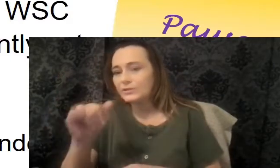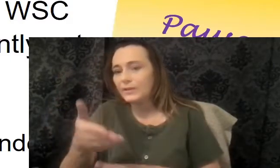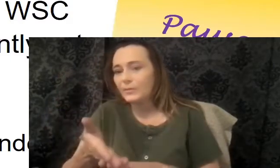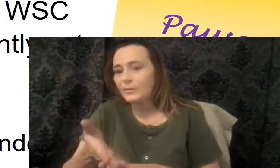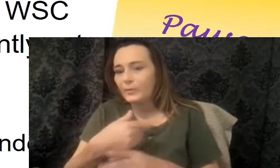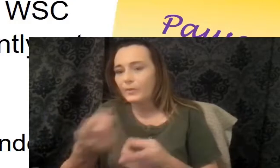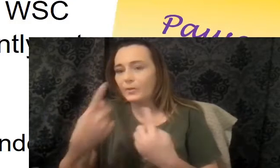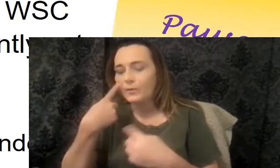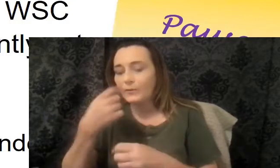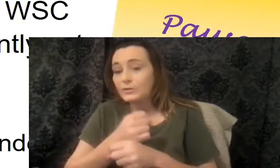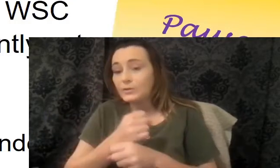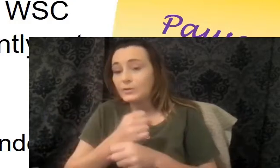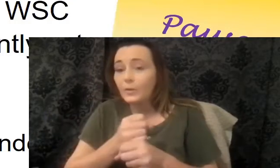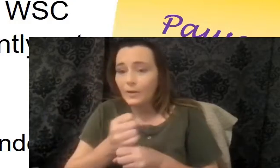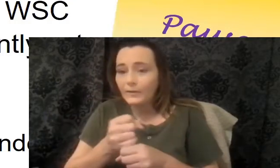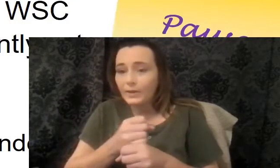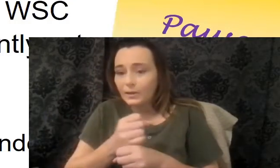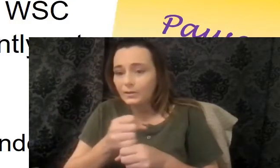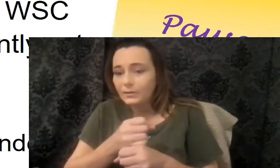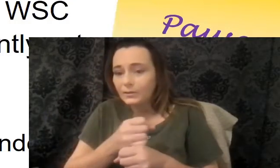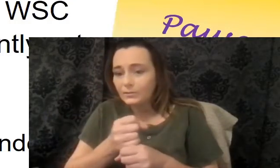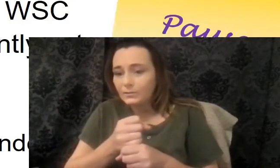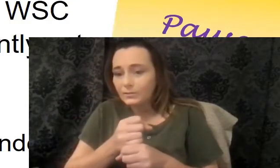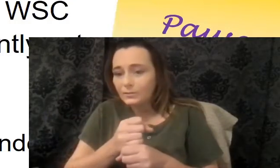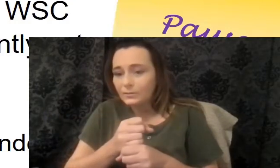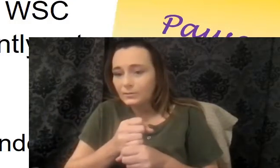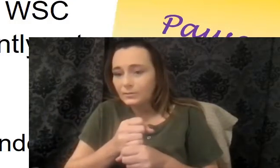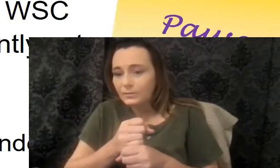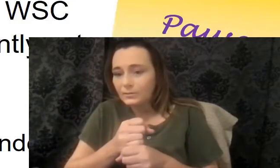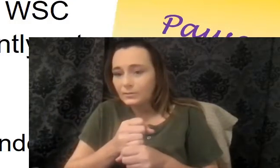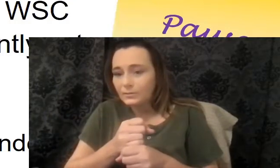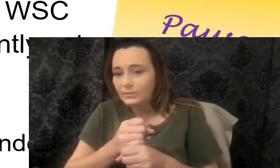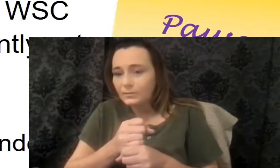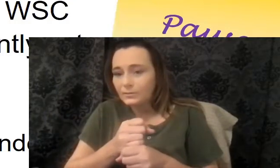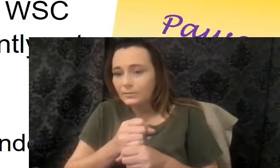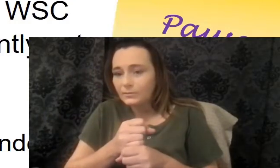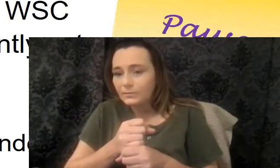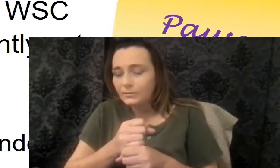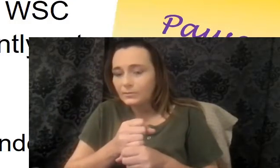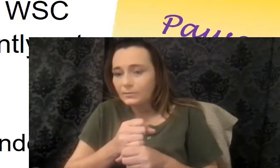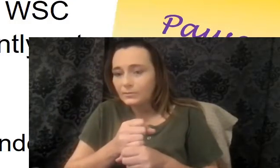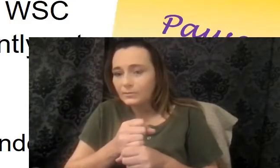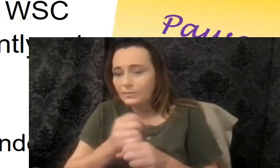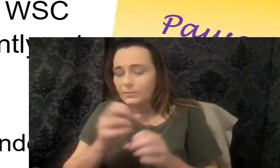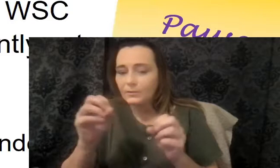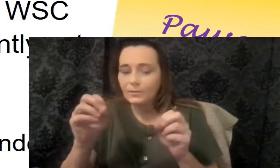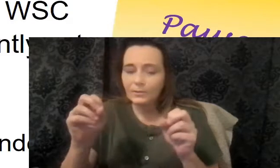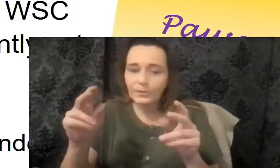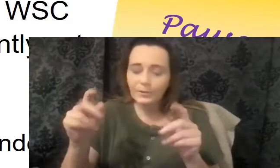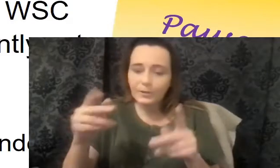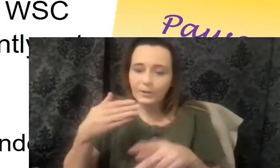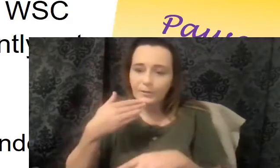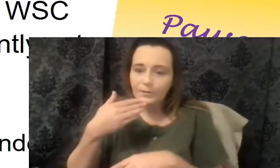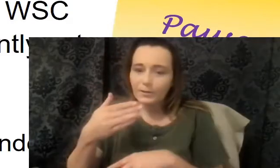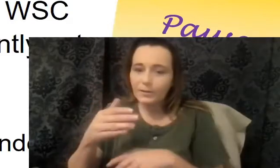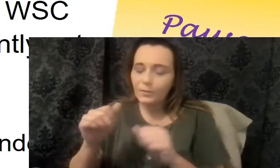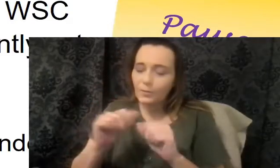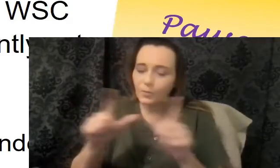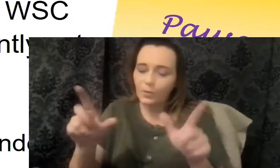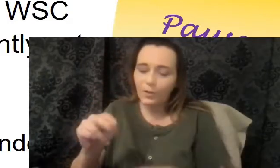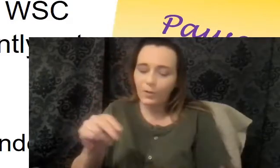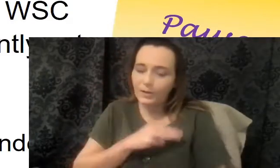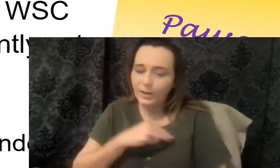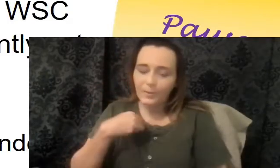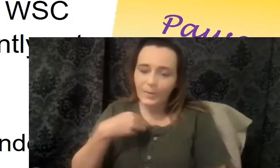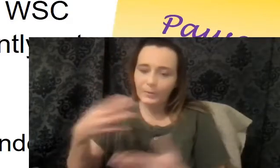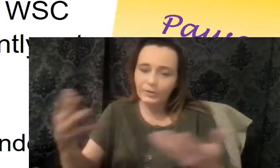some coffee. And Thank you, Yoel, and everyone should, we're all NA members here, okay,